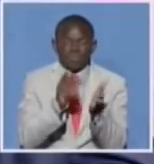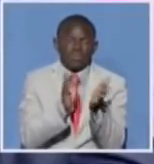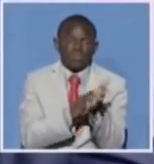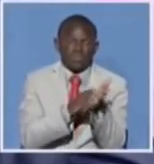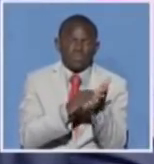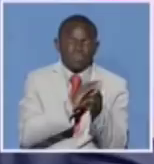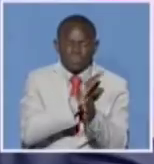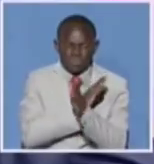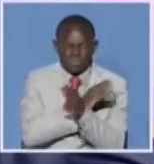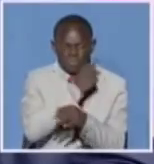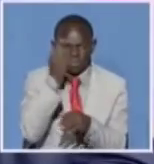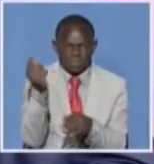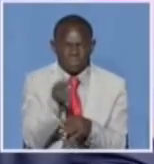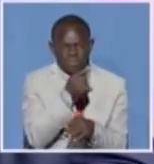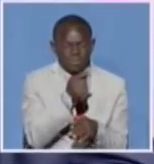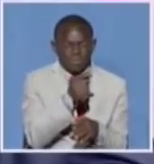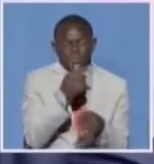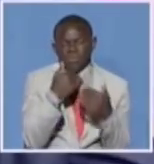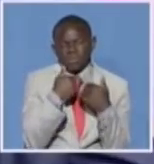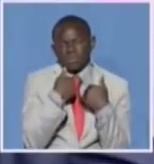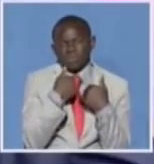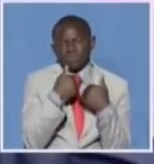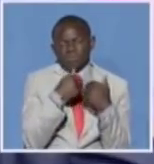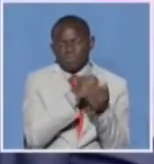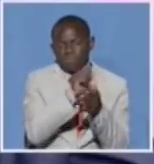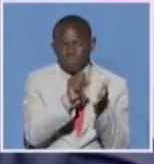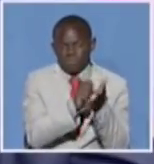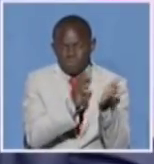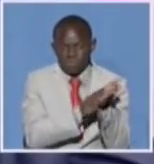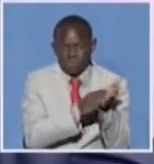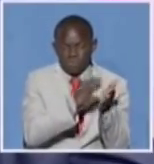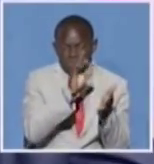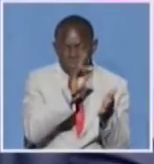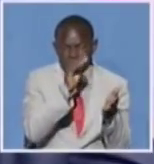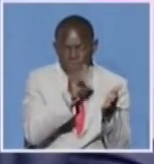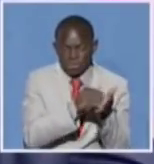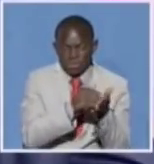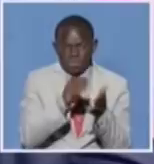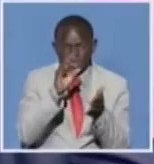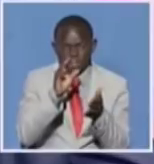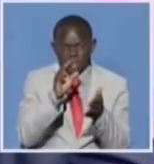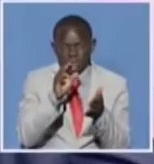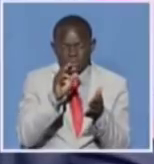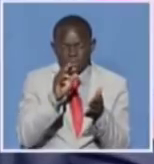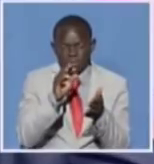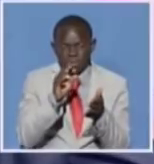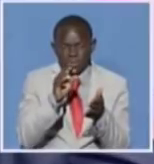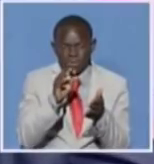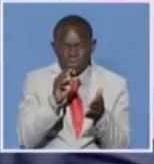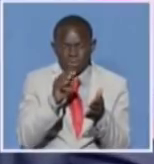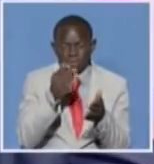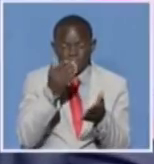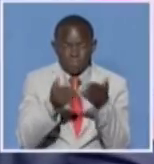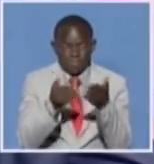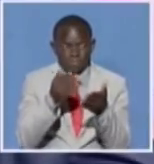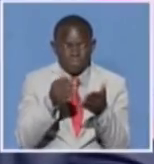to increase the uptake of learners, to levels may be moving towards